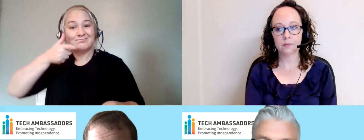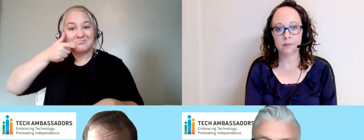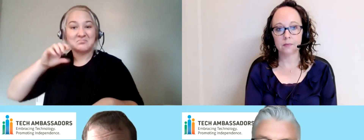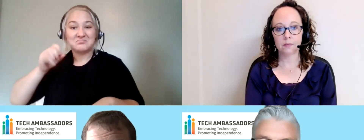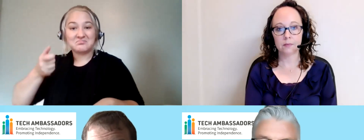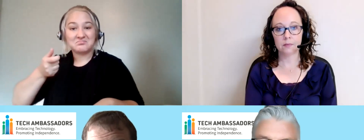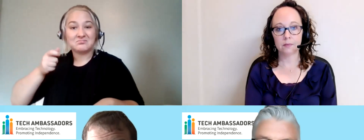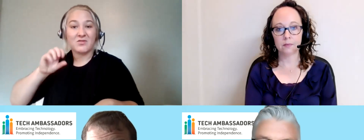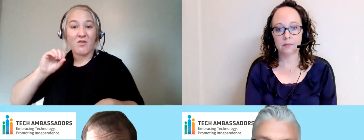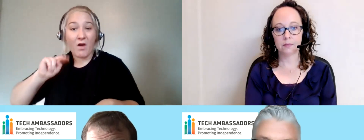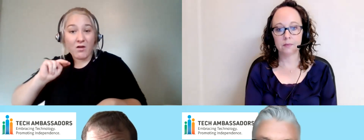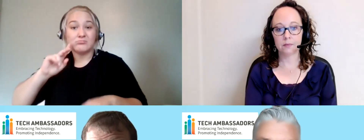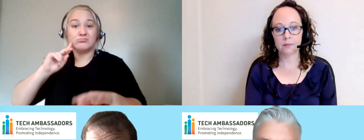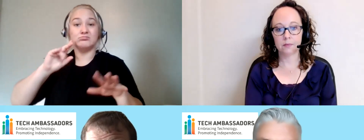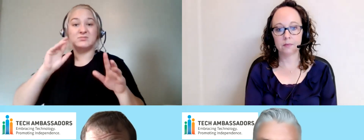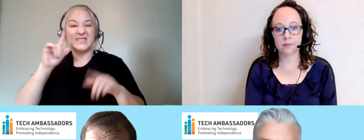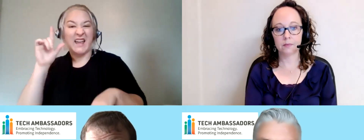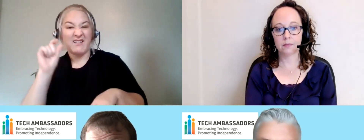point?